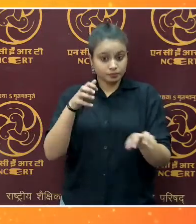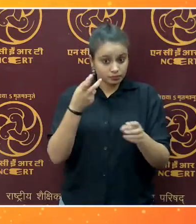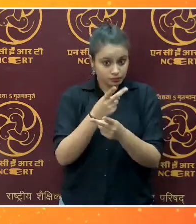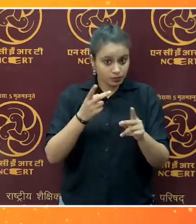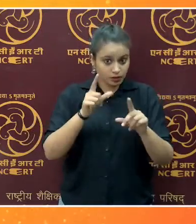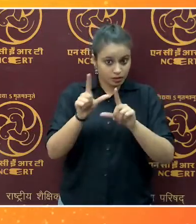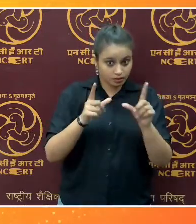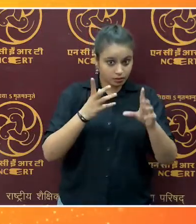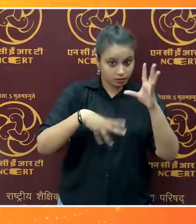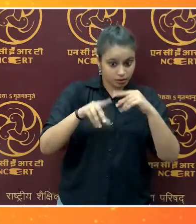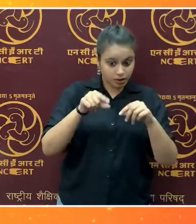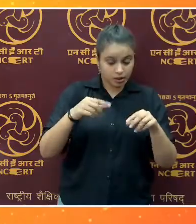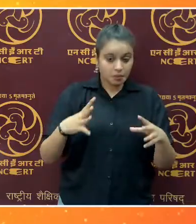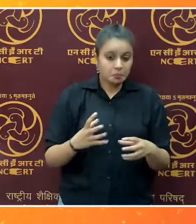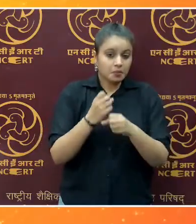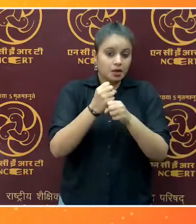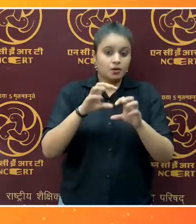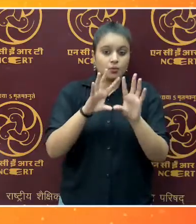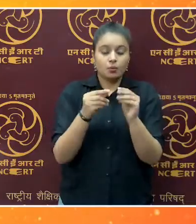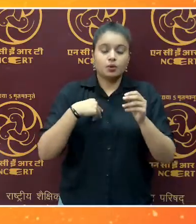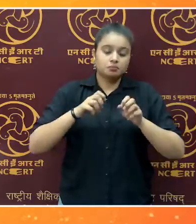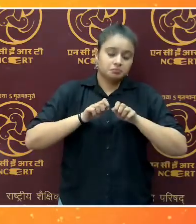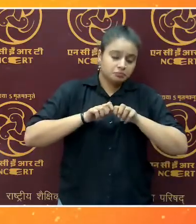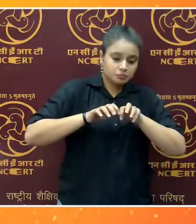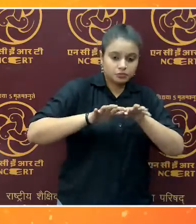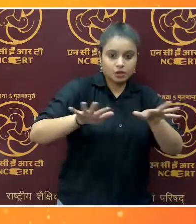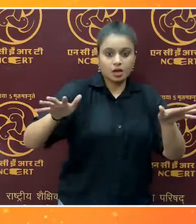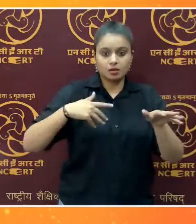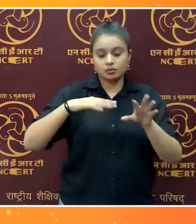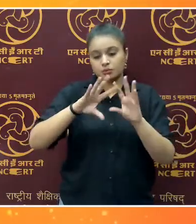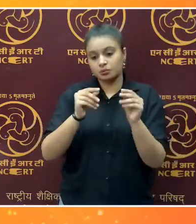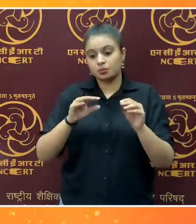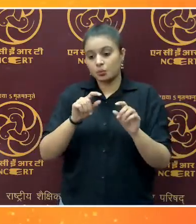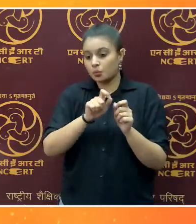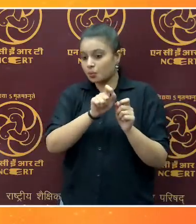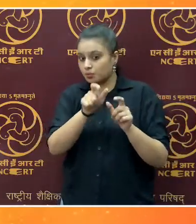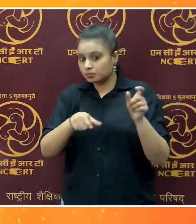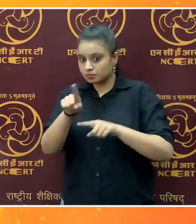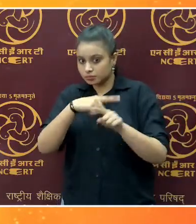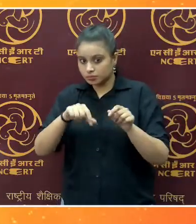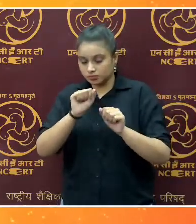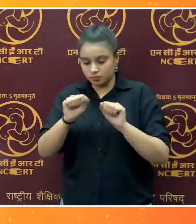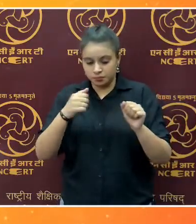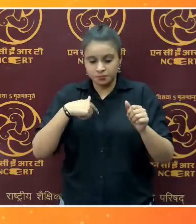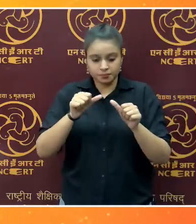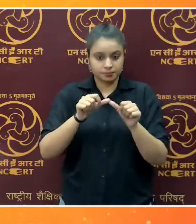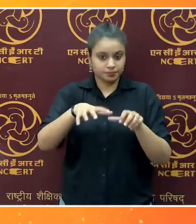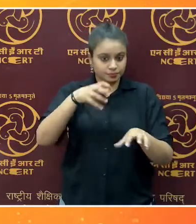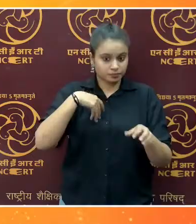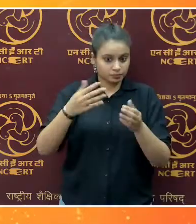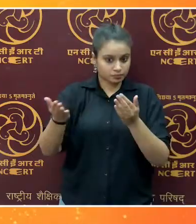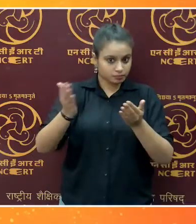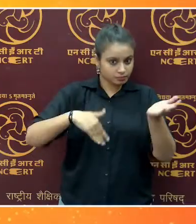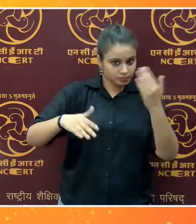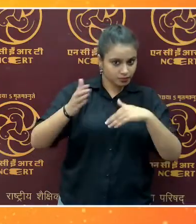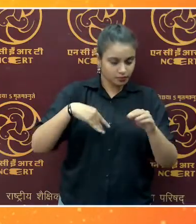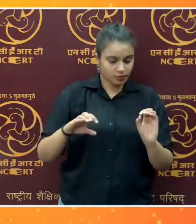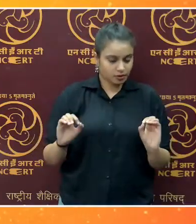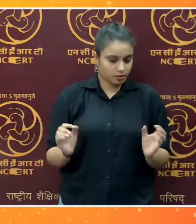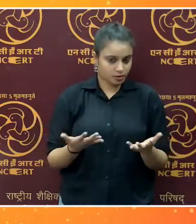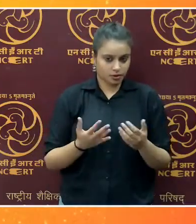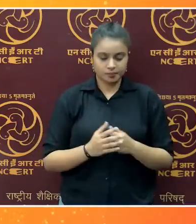this message spreads far and wide, and everybody starts bringing their animals.